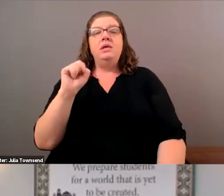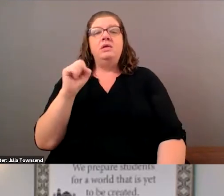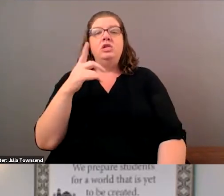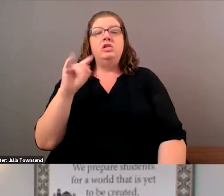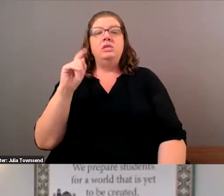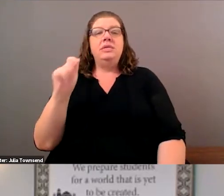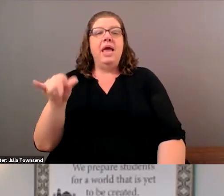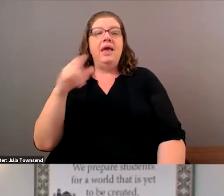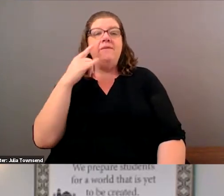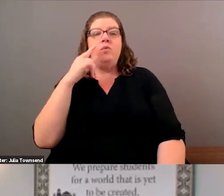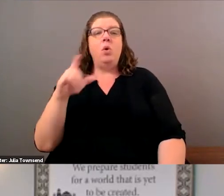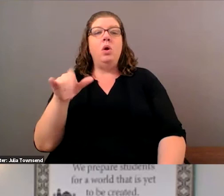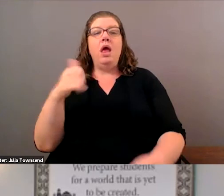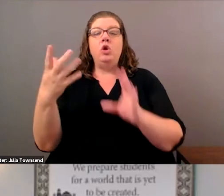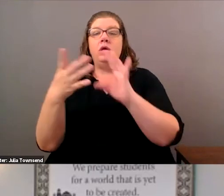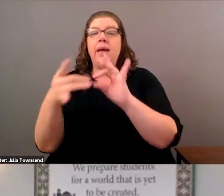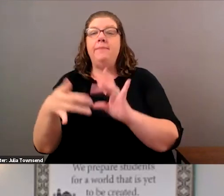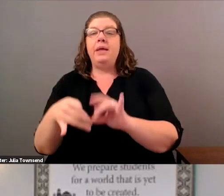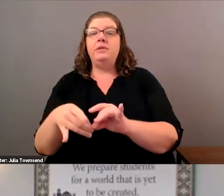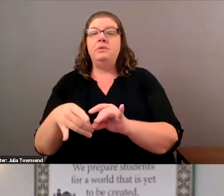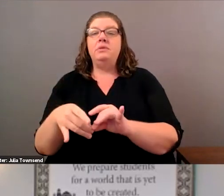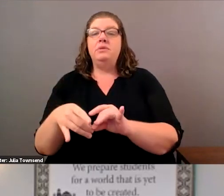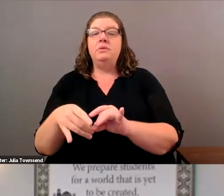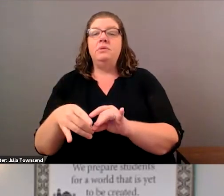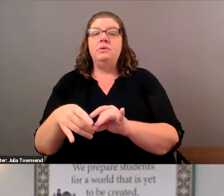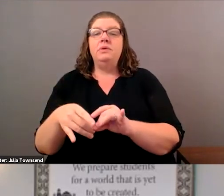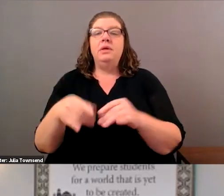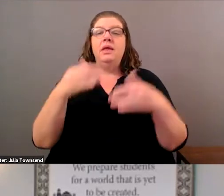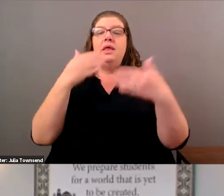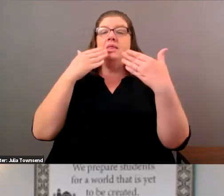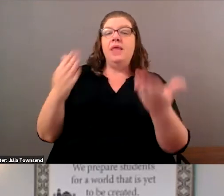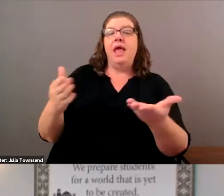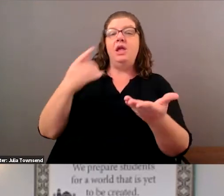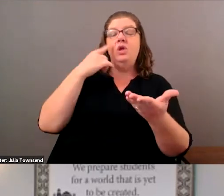comments. Thank you. Resolution